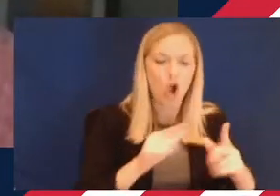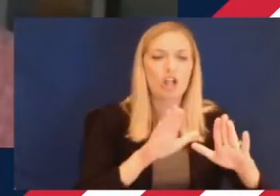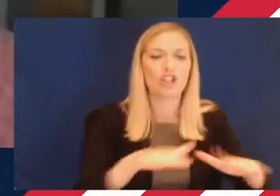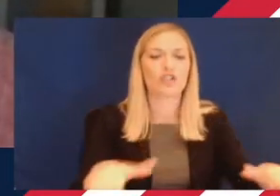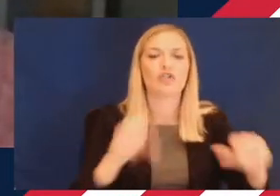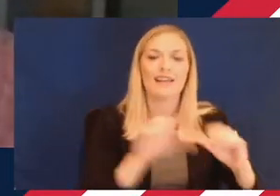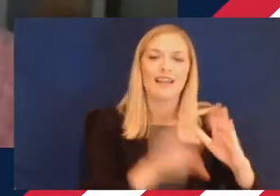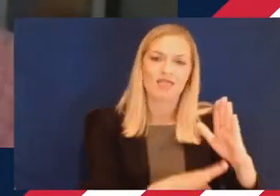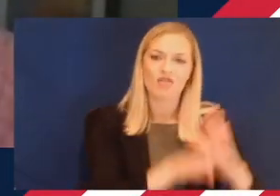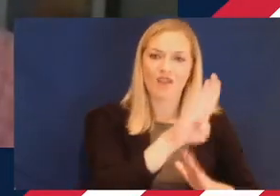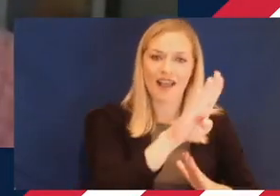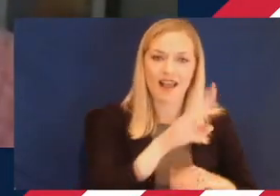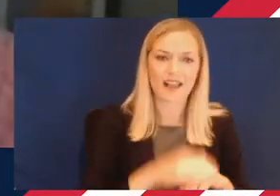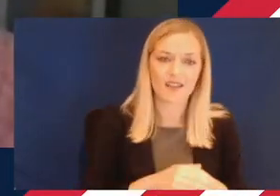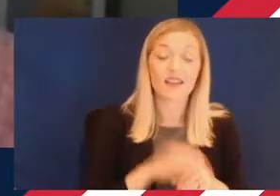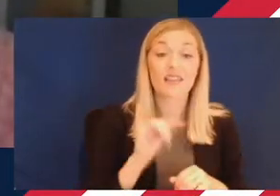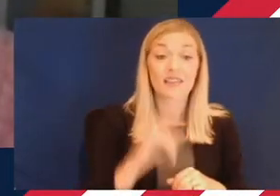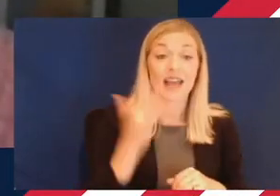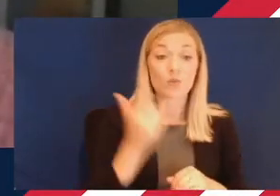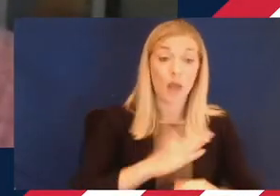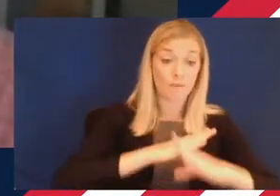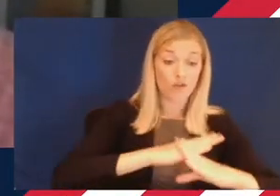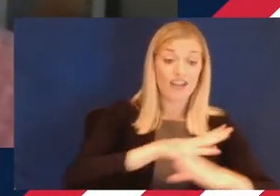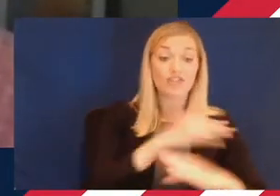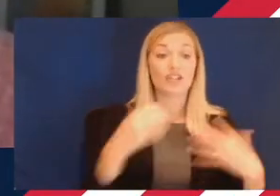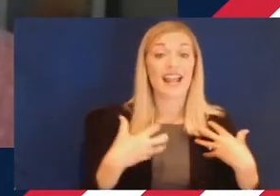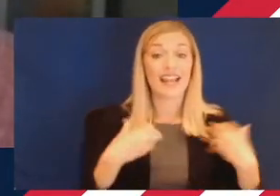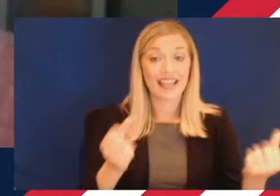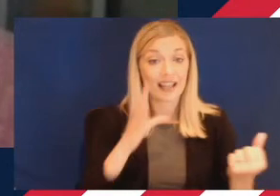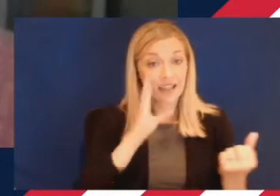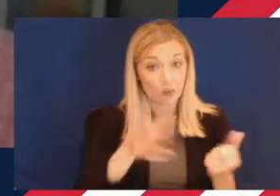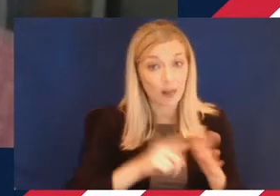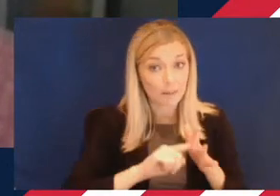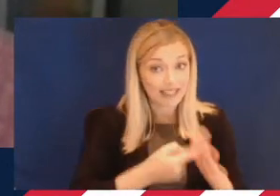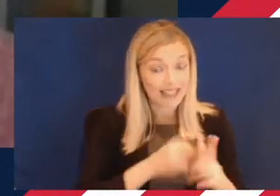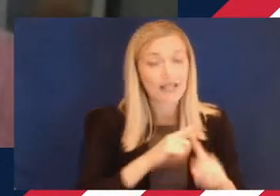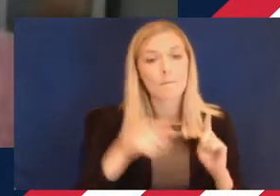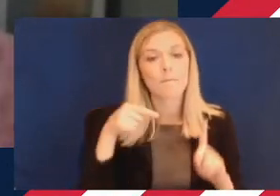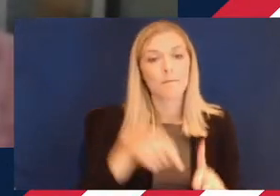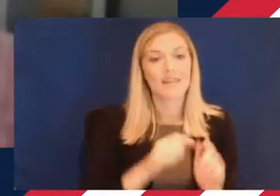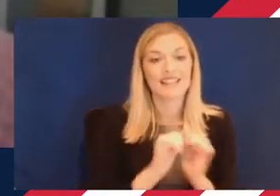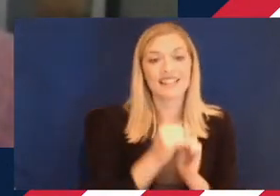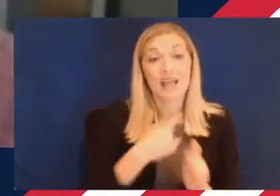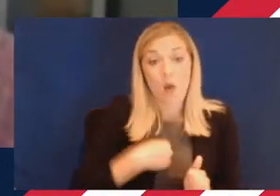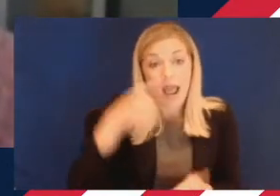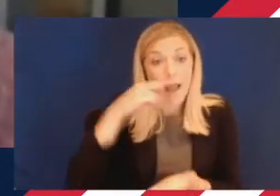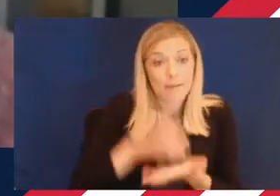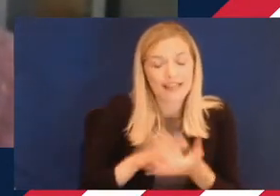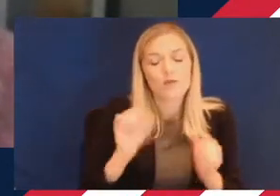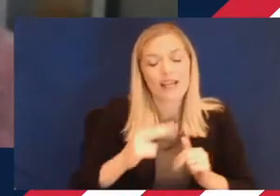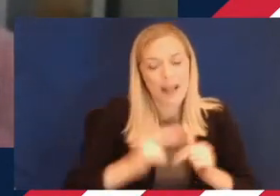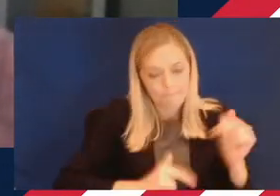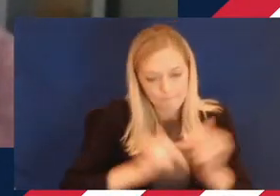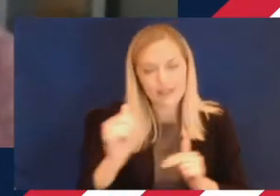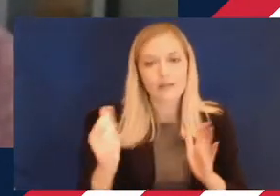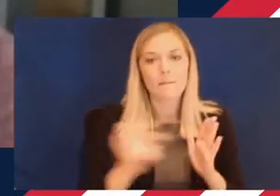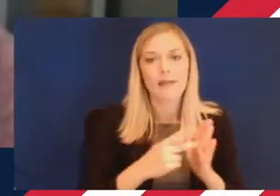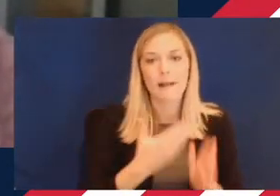This is where prevention and healing begin, but this is how I believe we can build back better. Thank you.